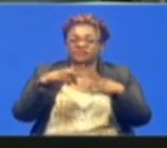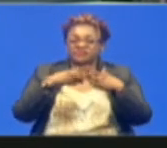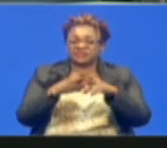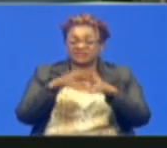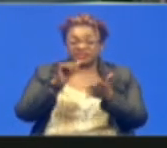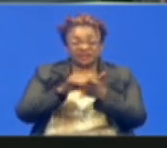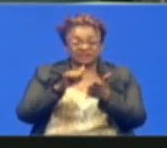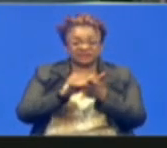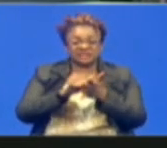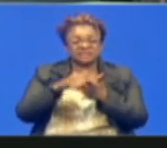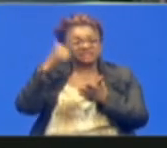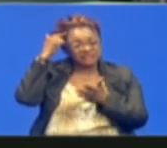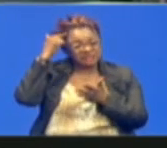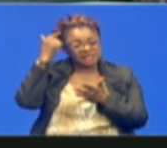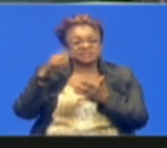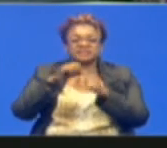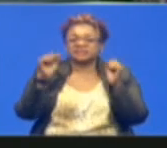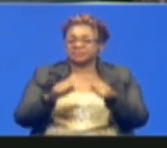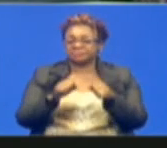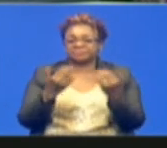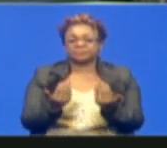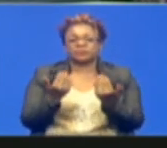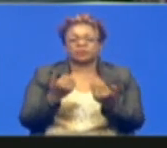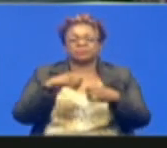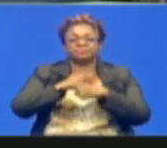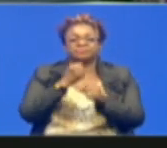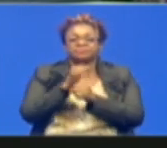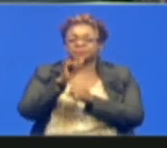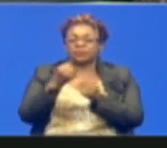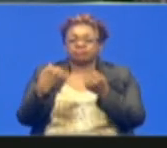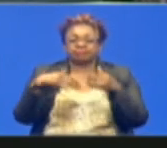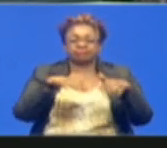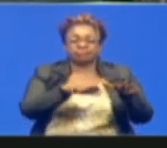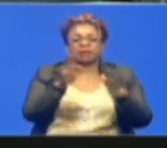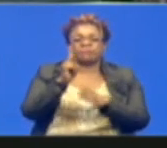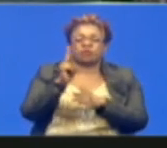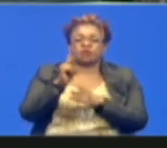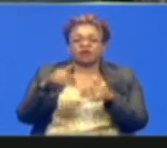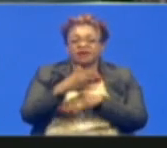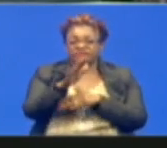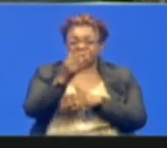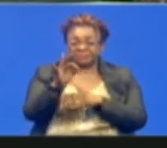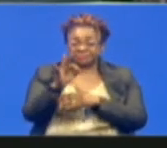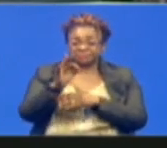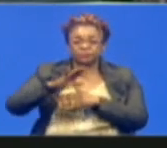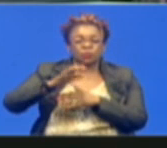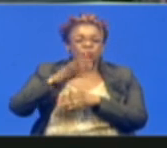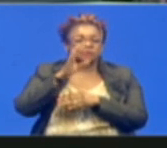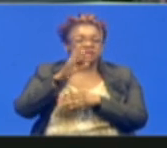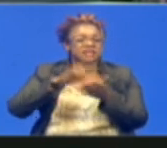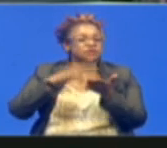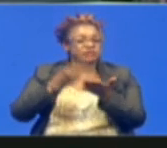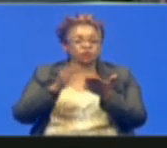says it has taken measures to ensure the leak does not spill into the Kiboko River, but it contradicts a warning by the county's Water Resources